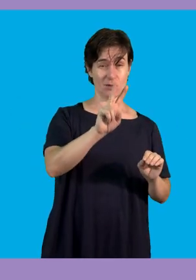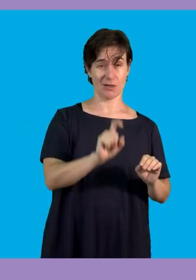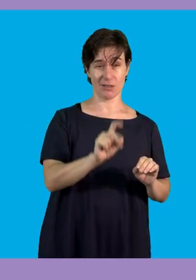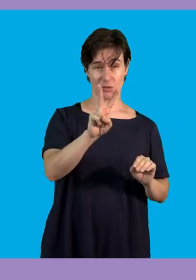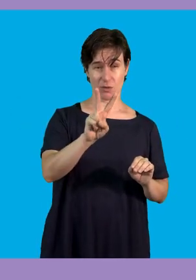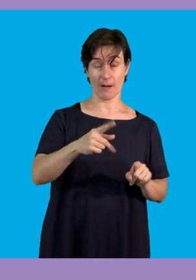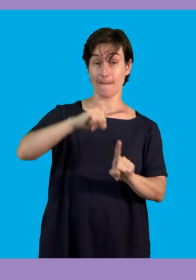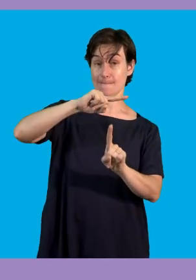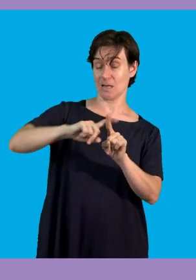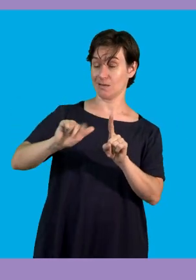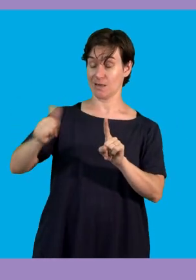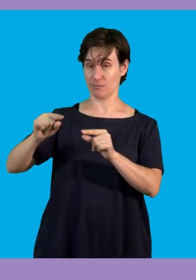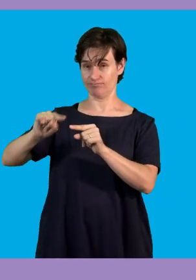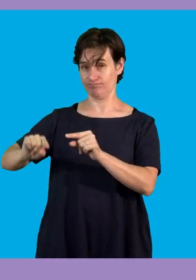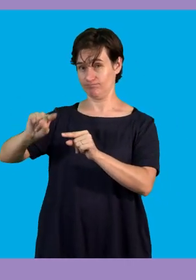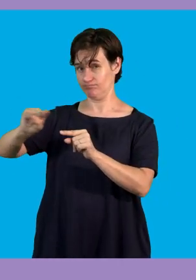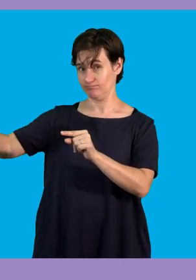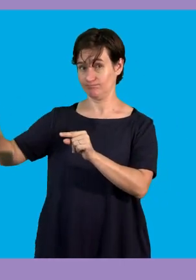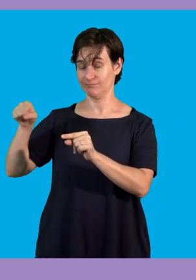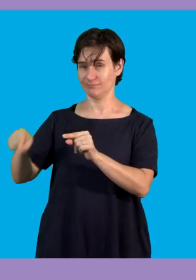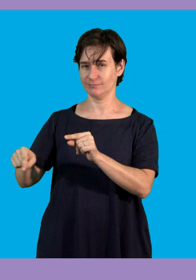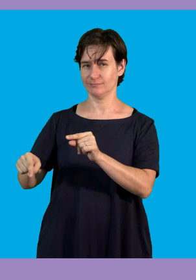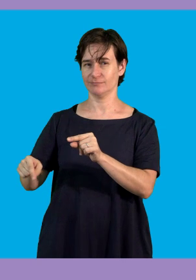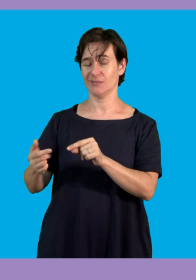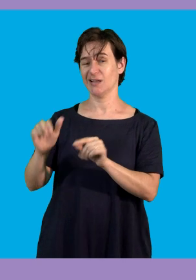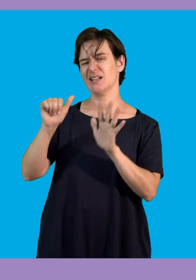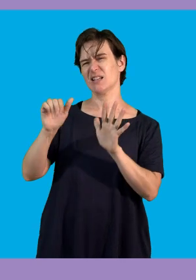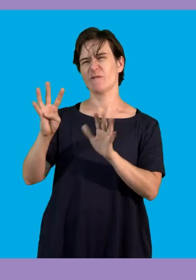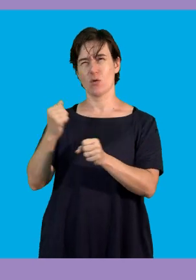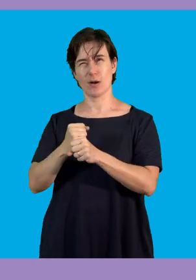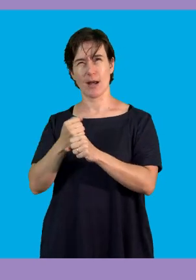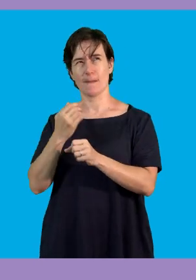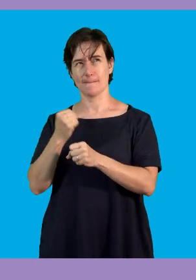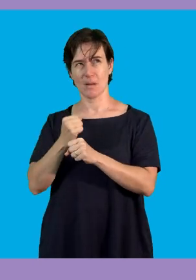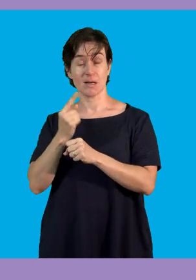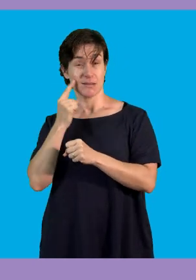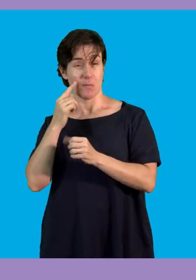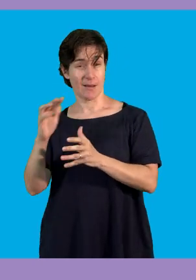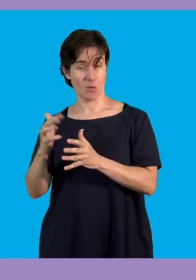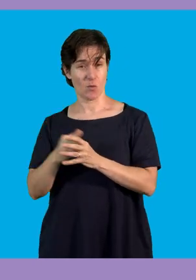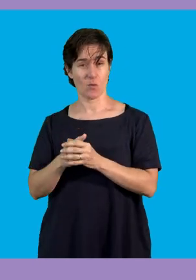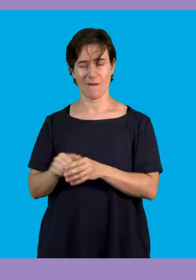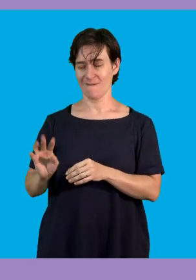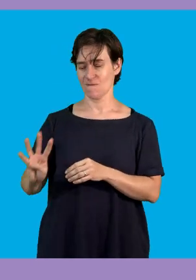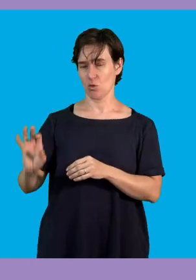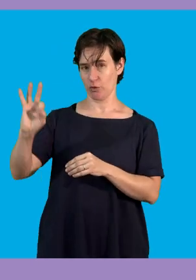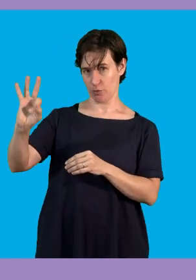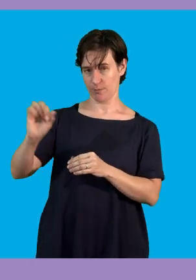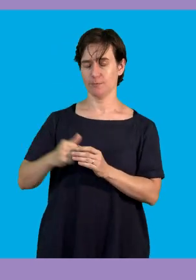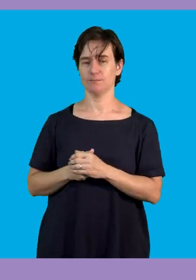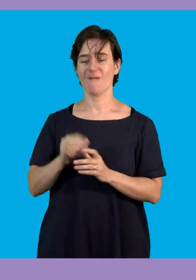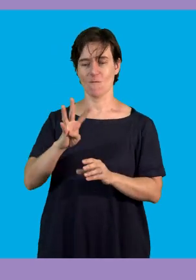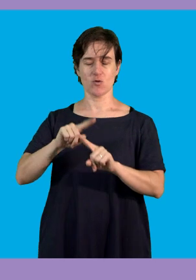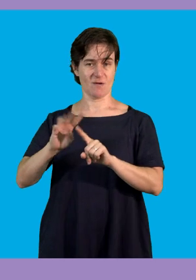the next sign, the cube root, 64 can be expressed as